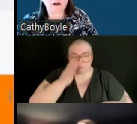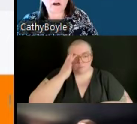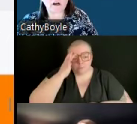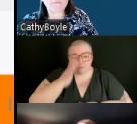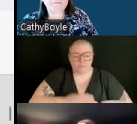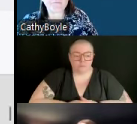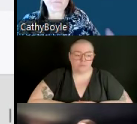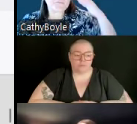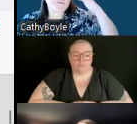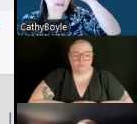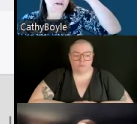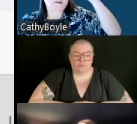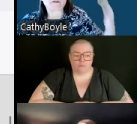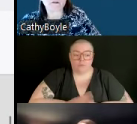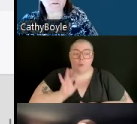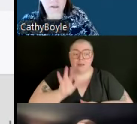Um,